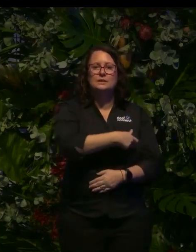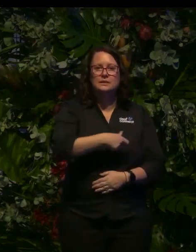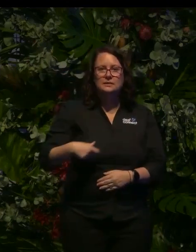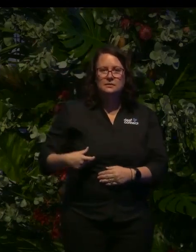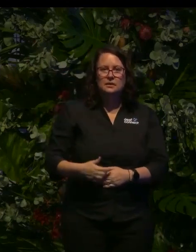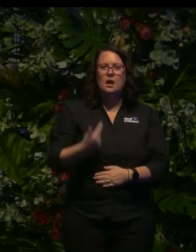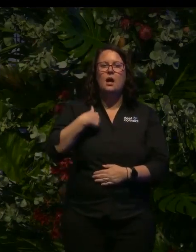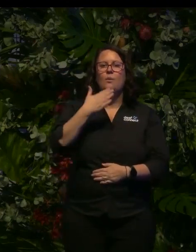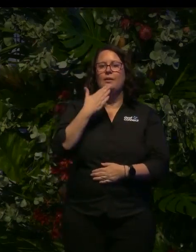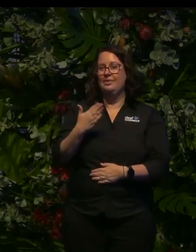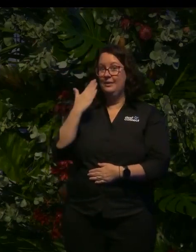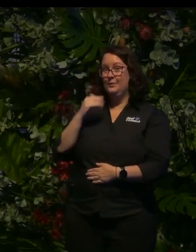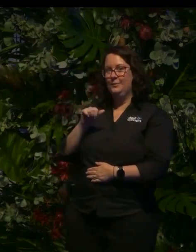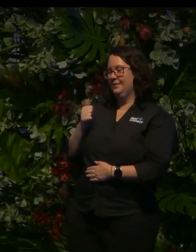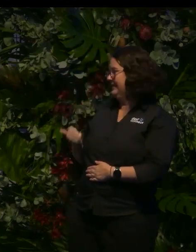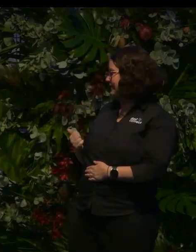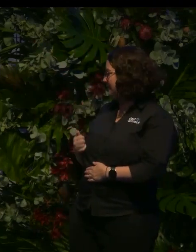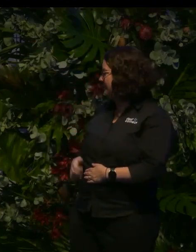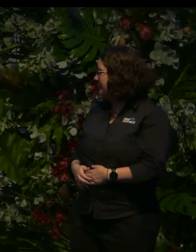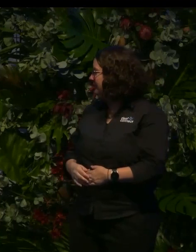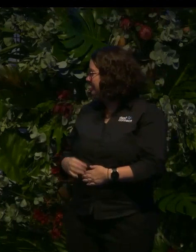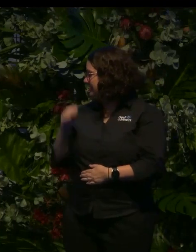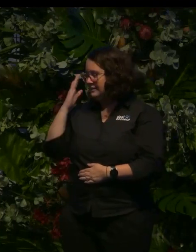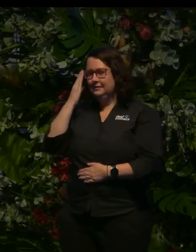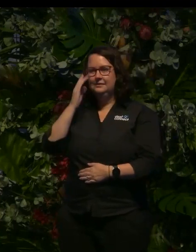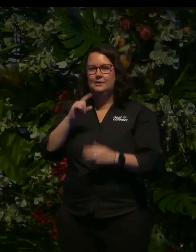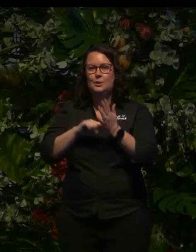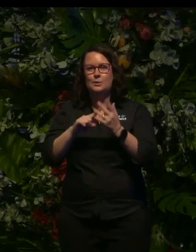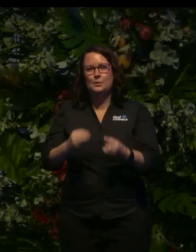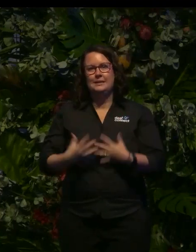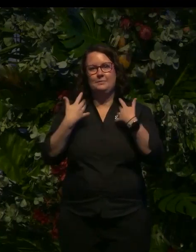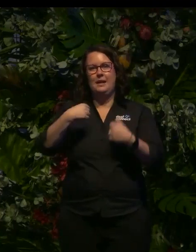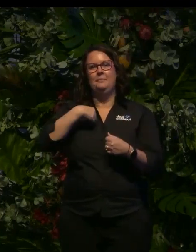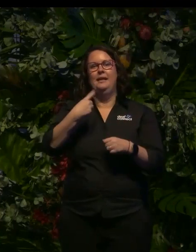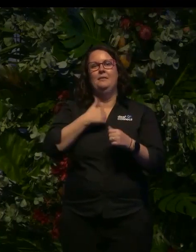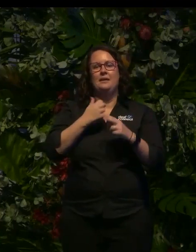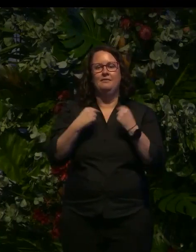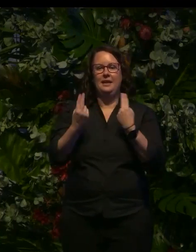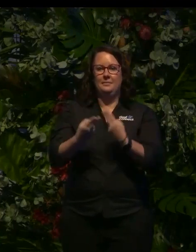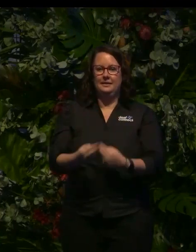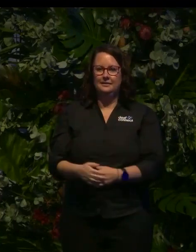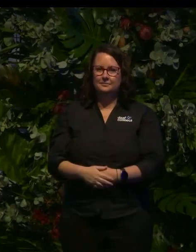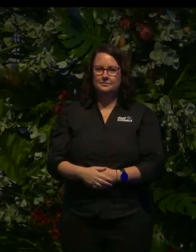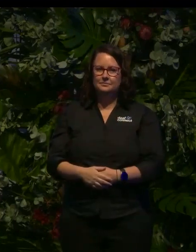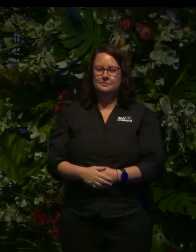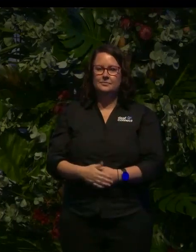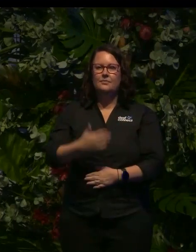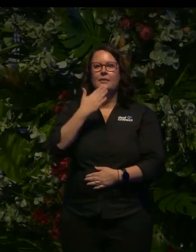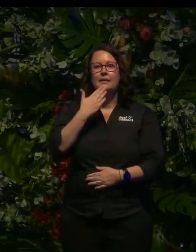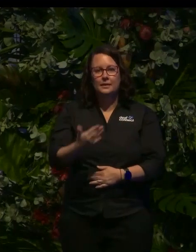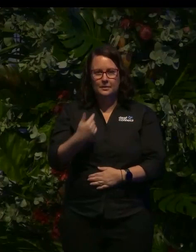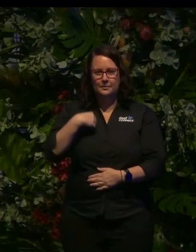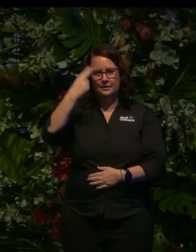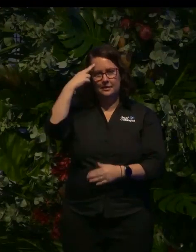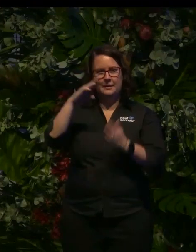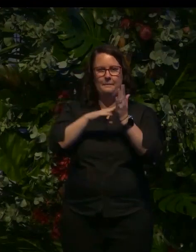Matcha, which is next to me, which I will hand over to her to inspire me and my family. Thank you so much. My